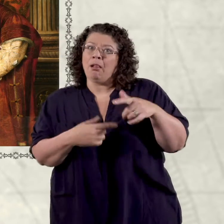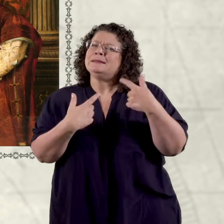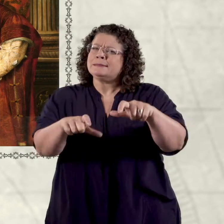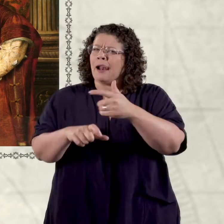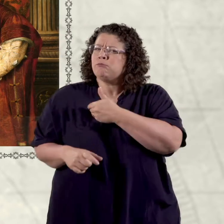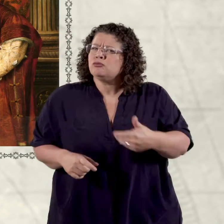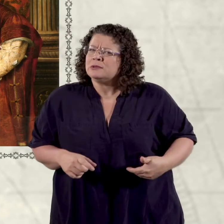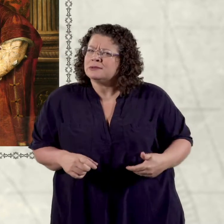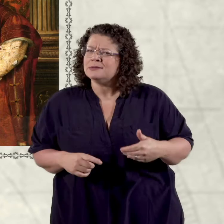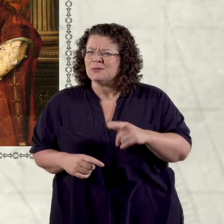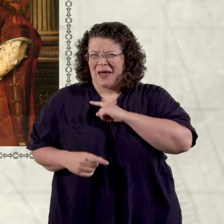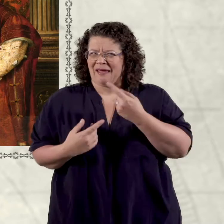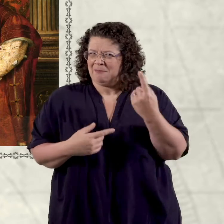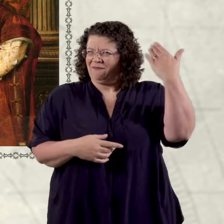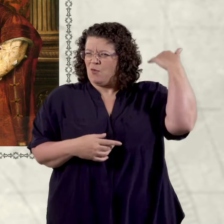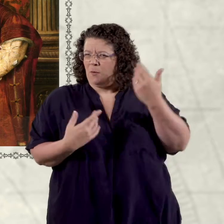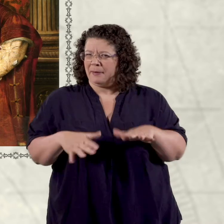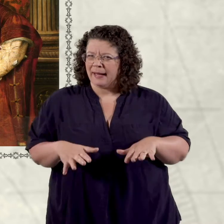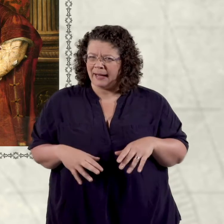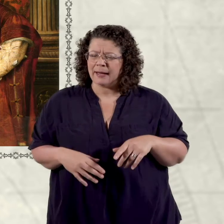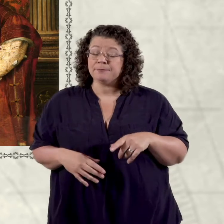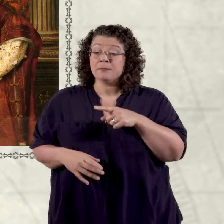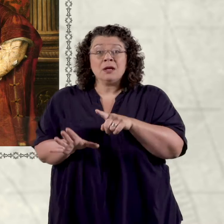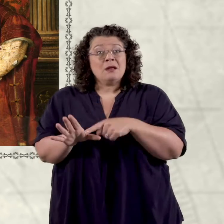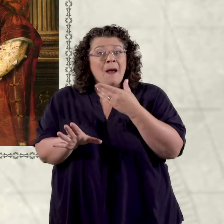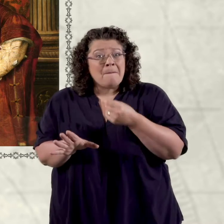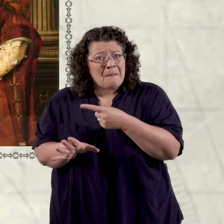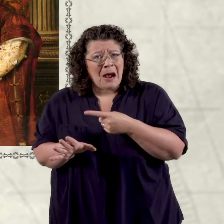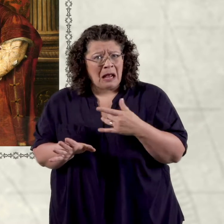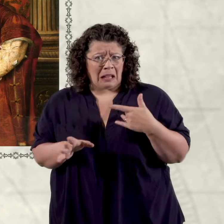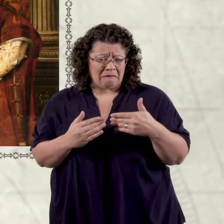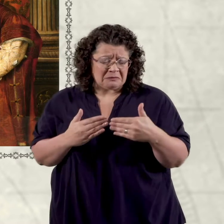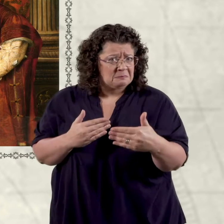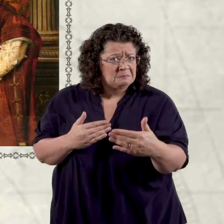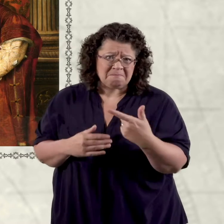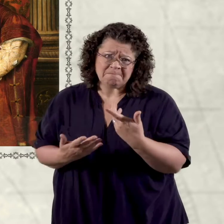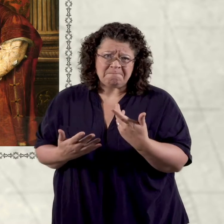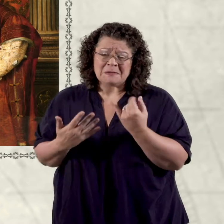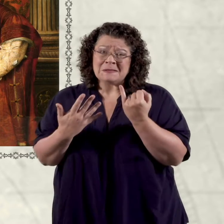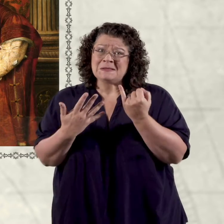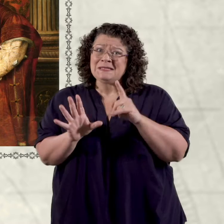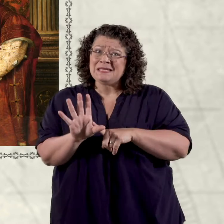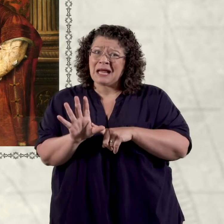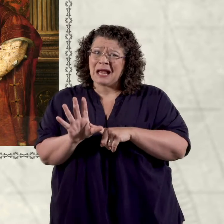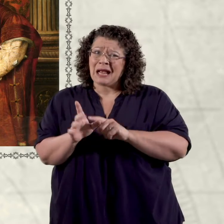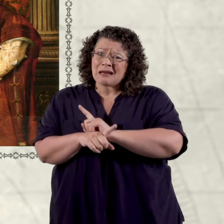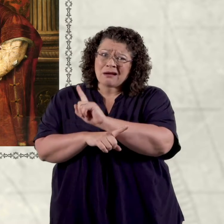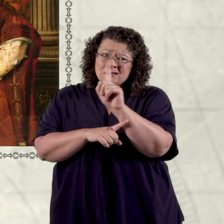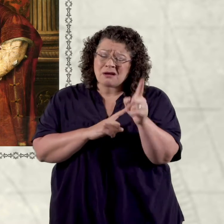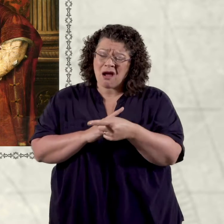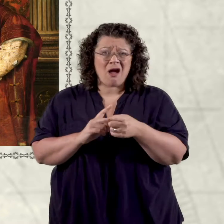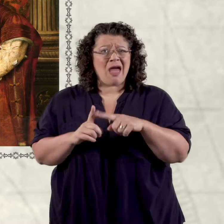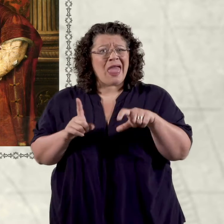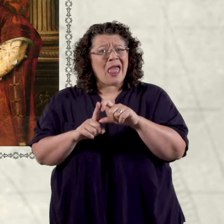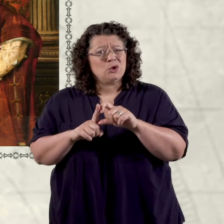were still Protestants. But despite being a young man, he didn't live for long. And after 6 years,